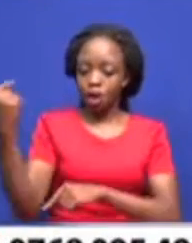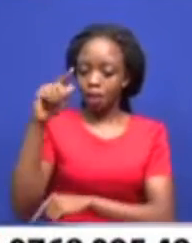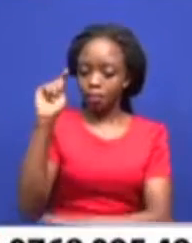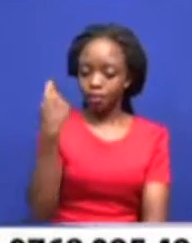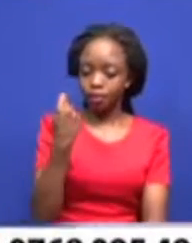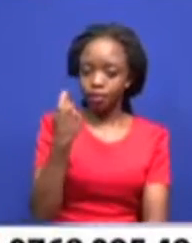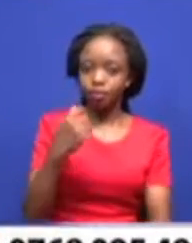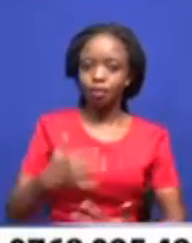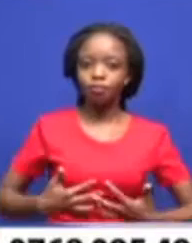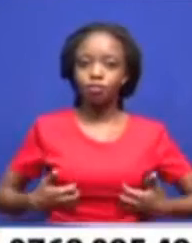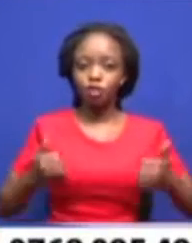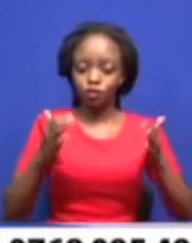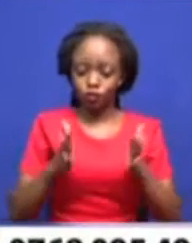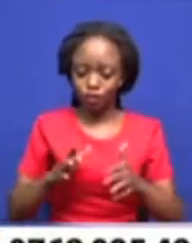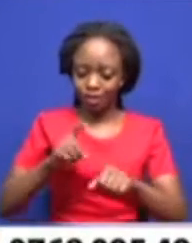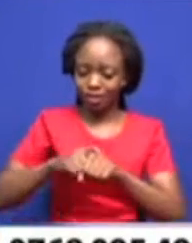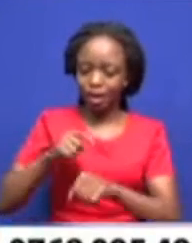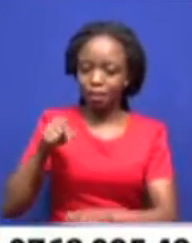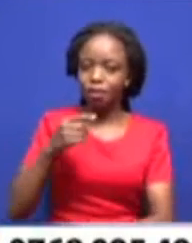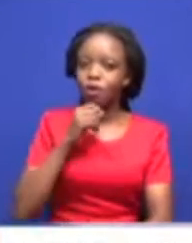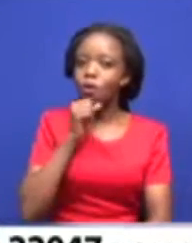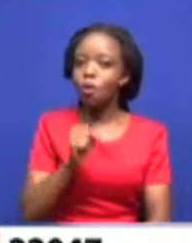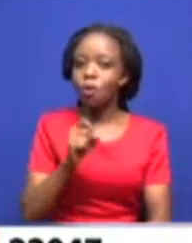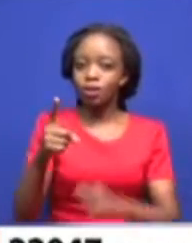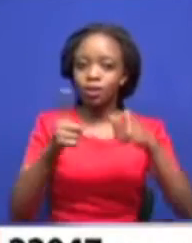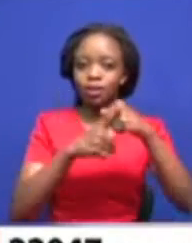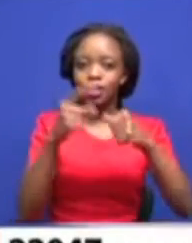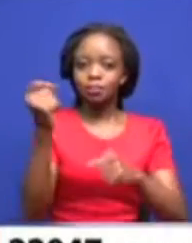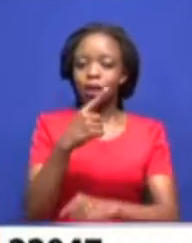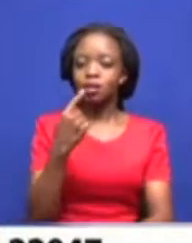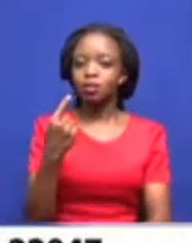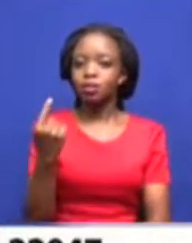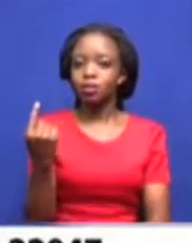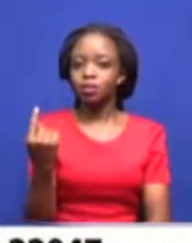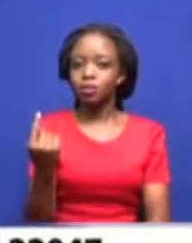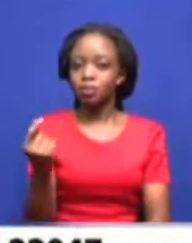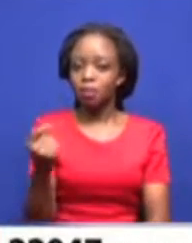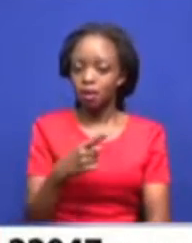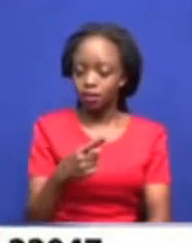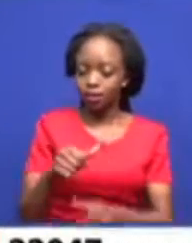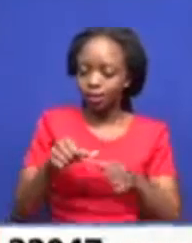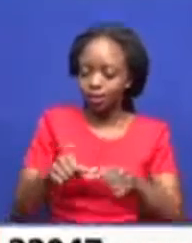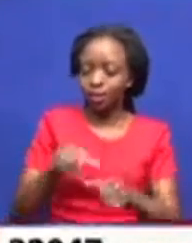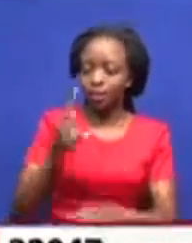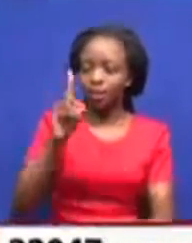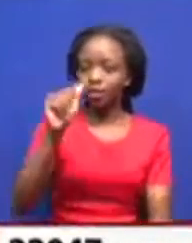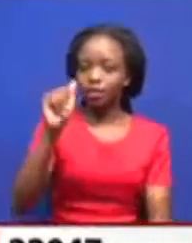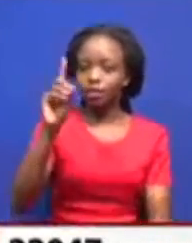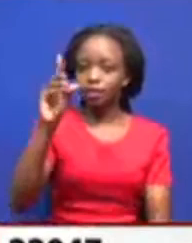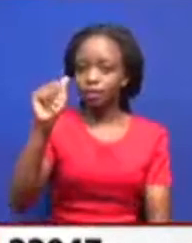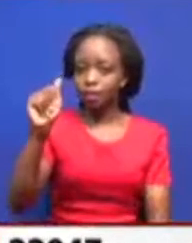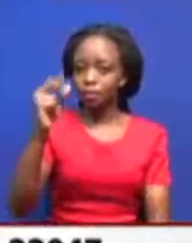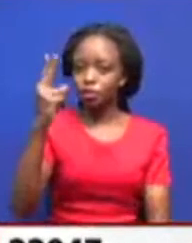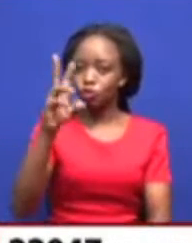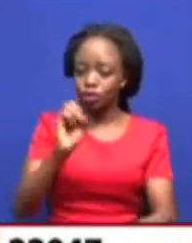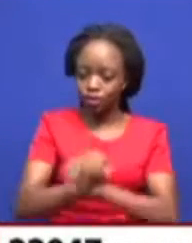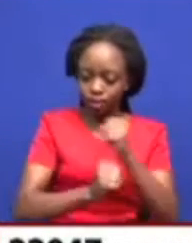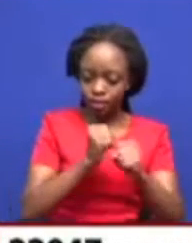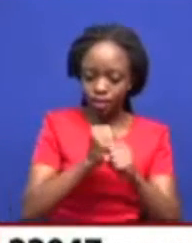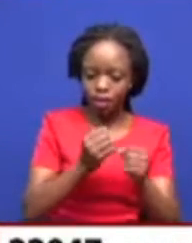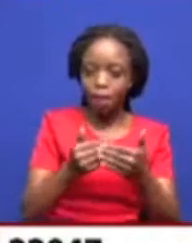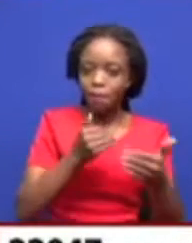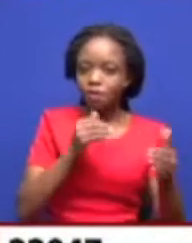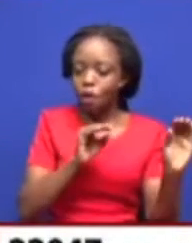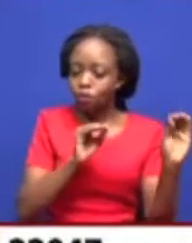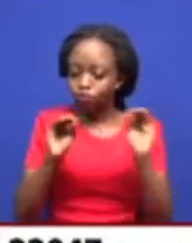as a refugee when he was only 6 months old. He lived at the Dadaab refugee camp for 20 years before relocating to